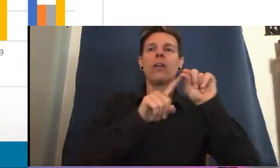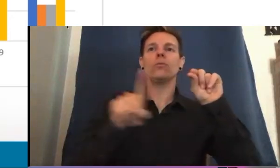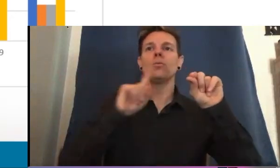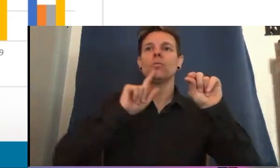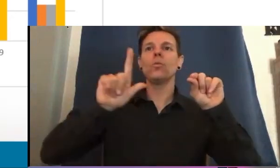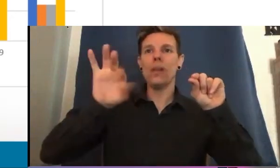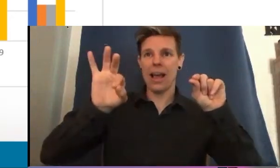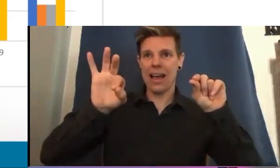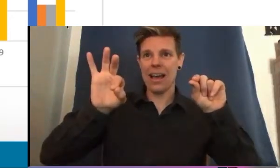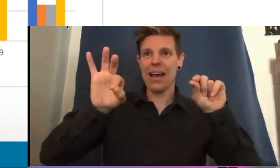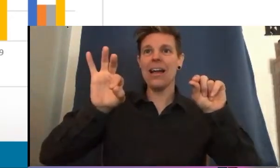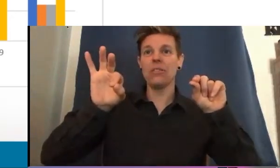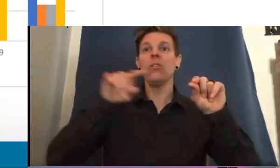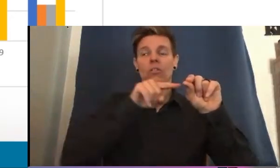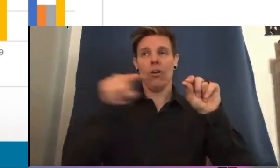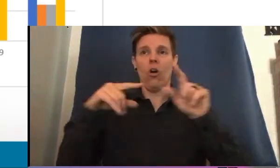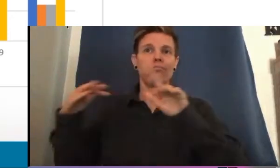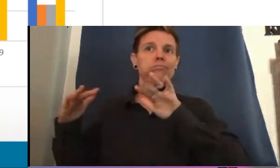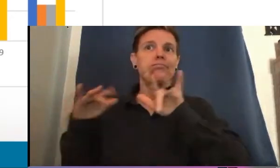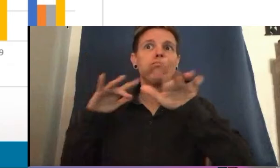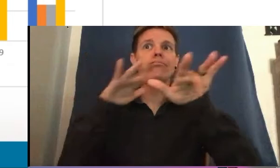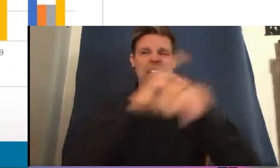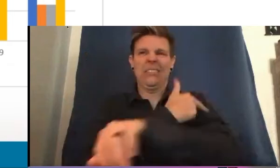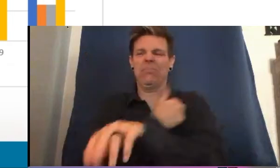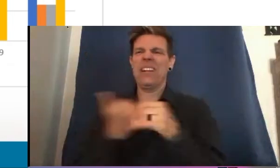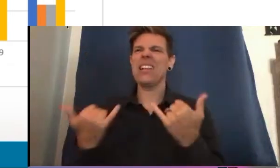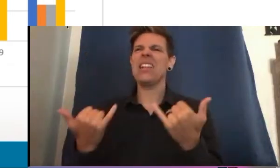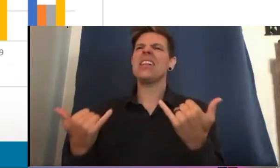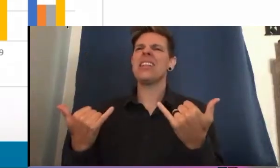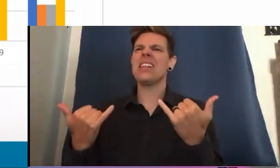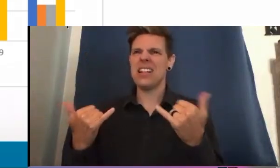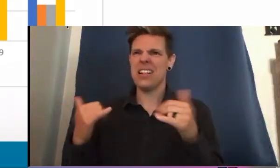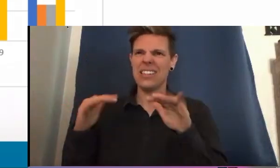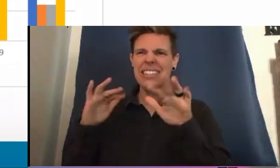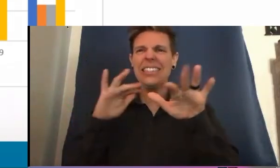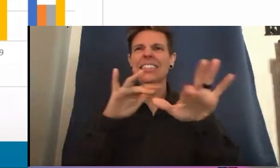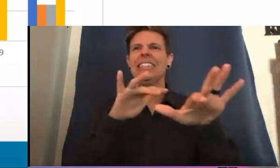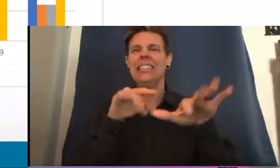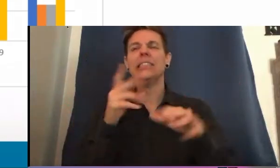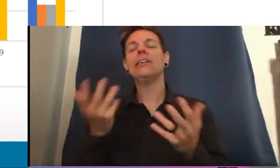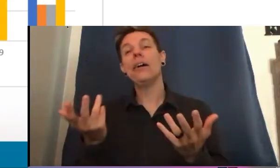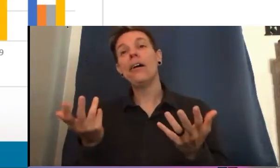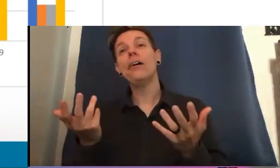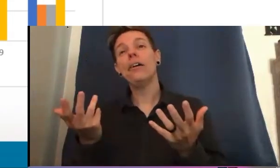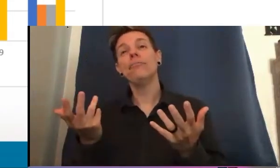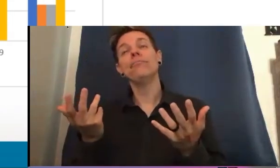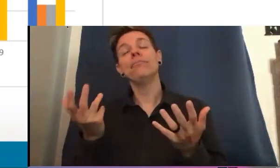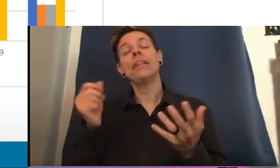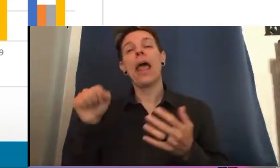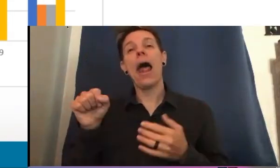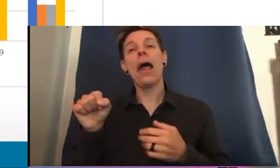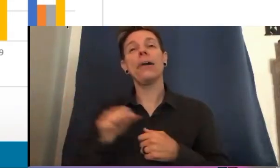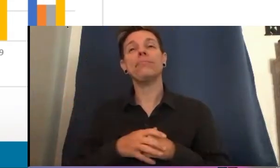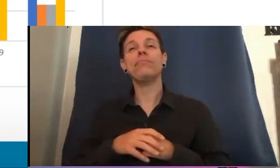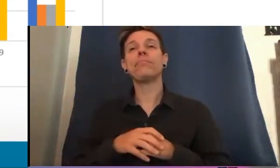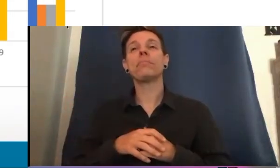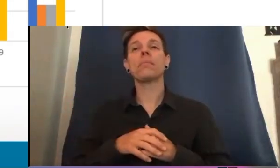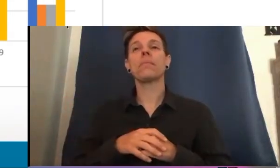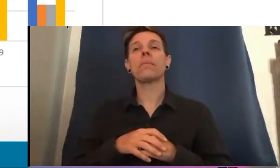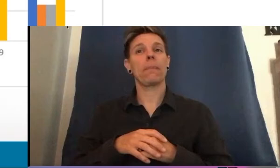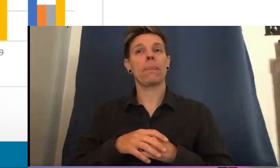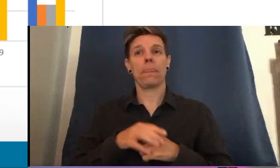admitted. And to be honest, yeah, so that's a raw slide, but that gives you a sense of the